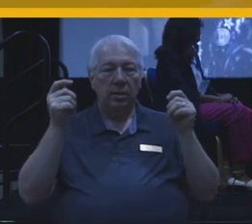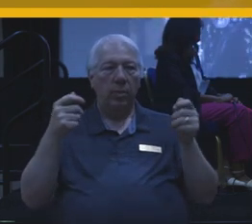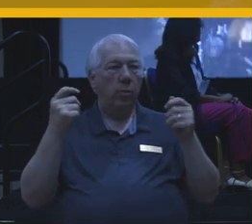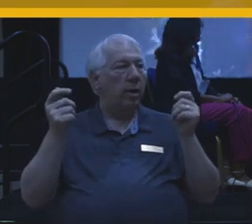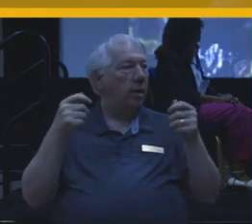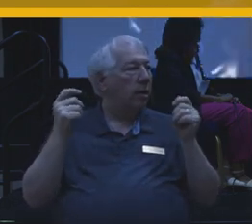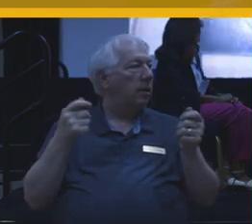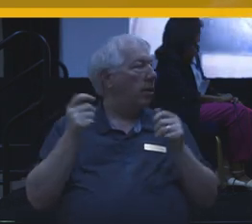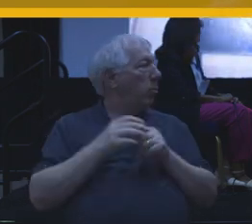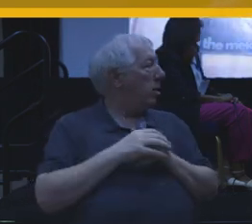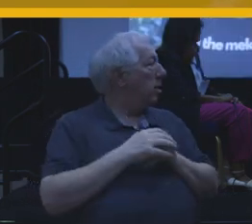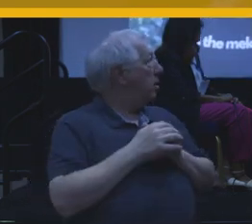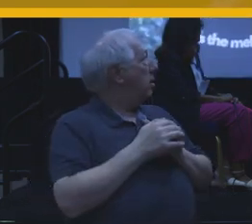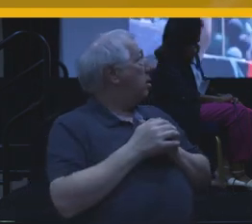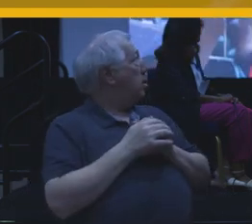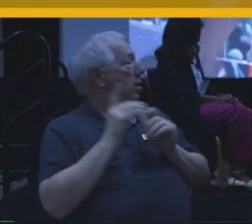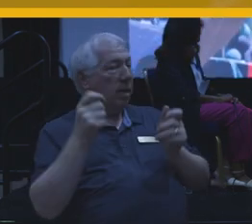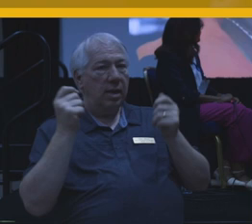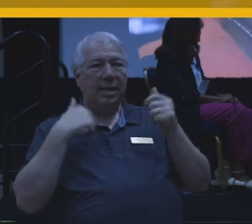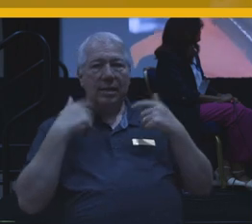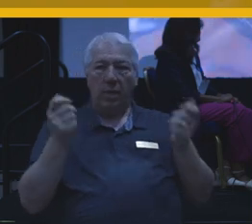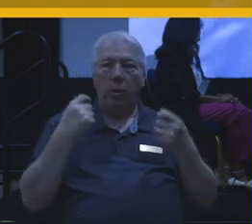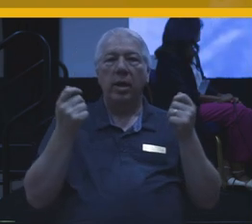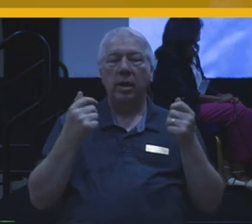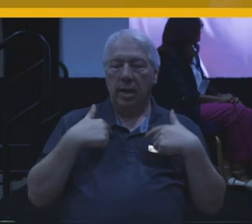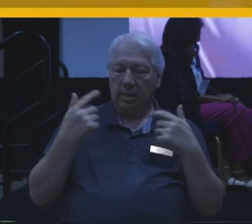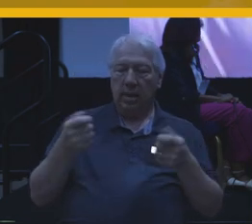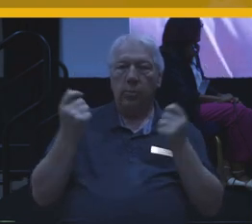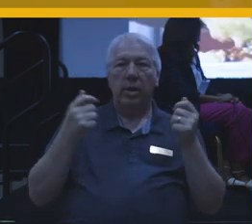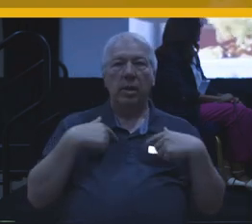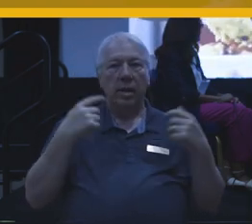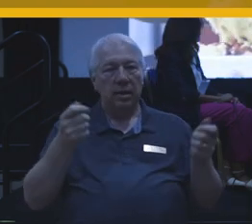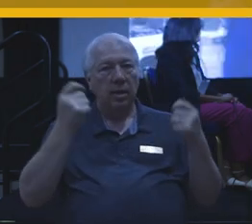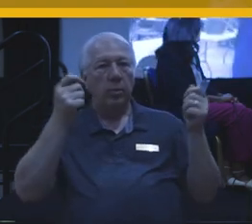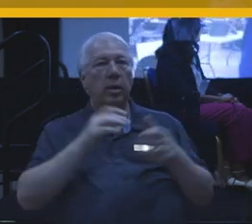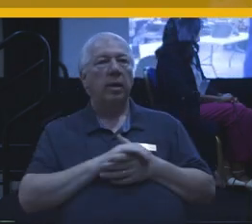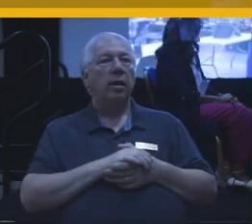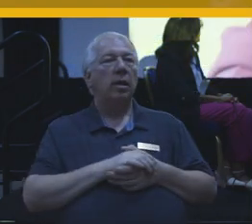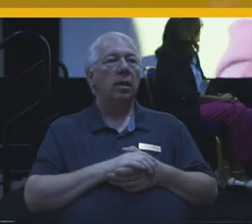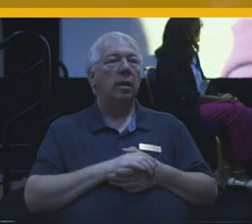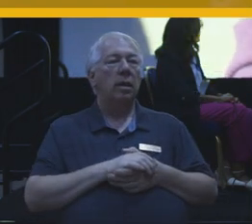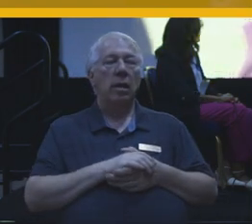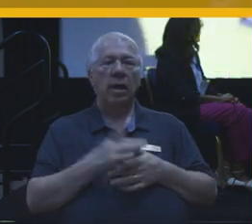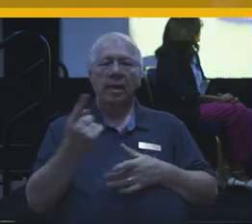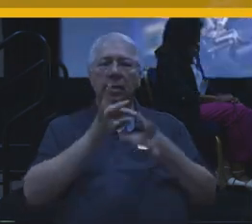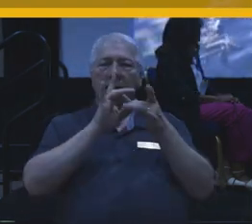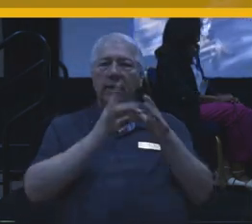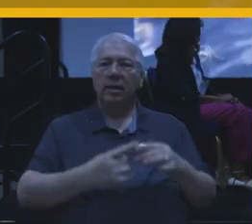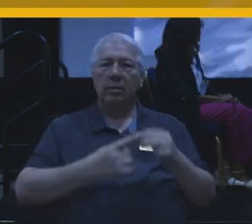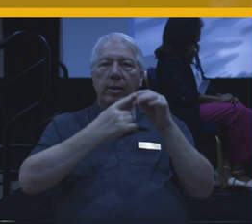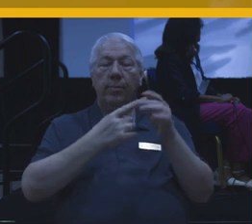celebrate, I celebrate, I celebrate, I celebrate, I celebrate, I celebrate, I celebrate. It has something